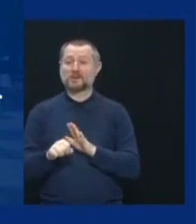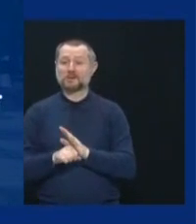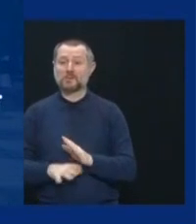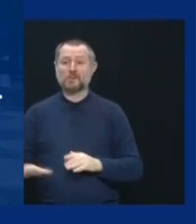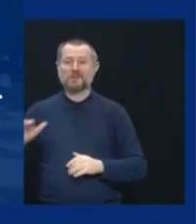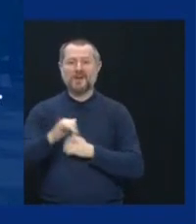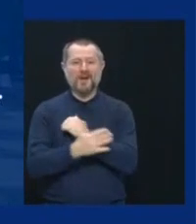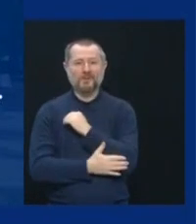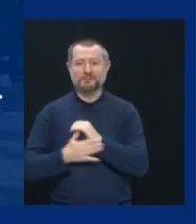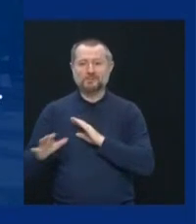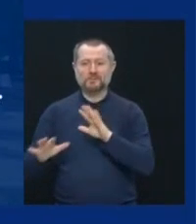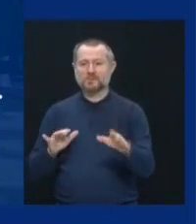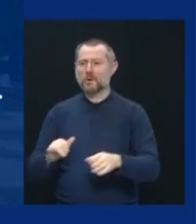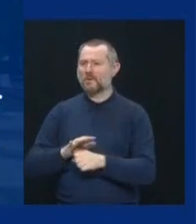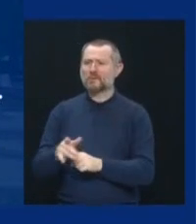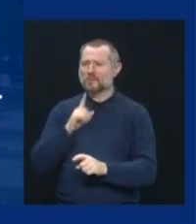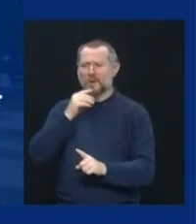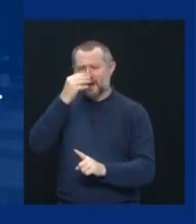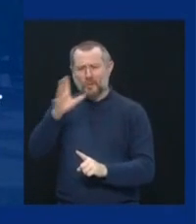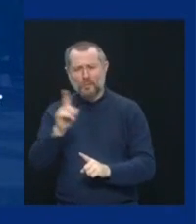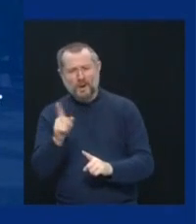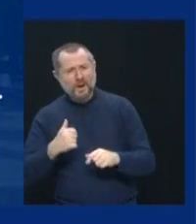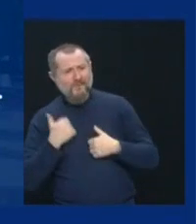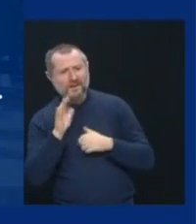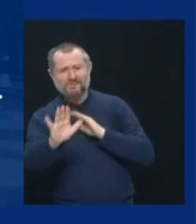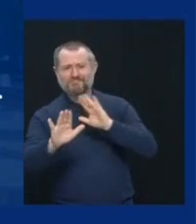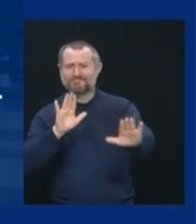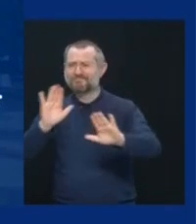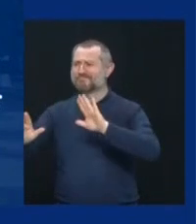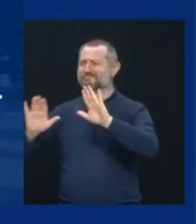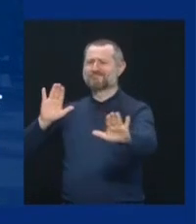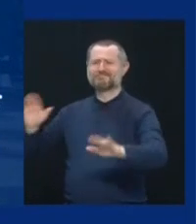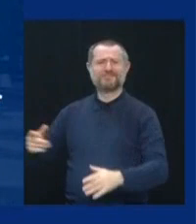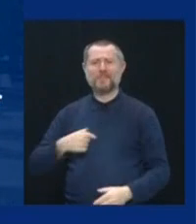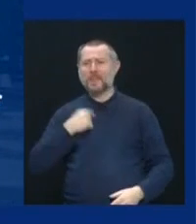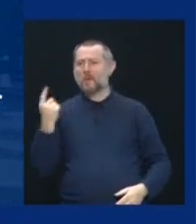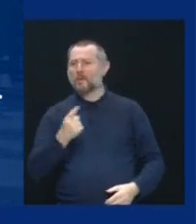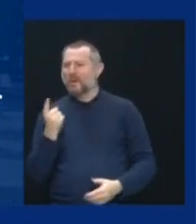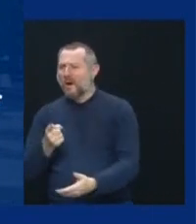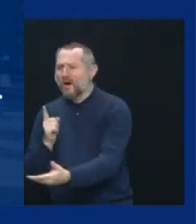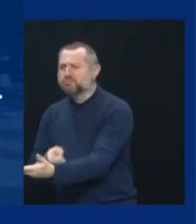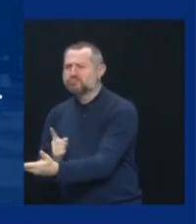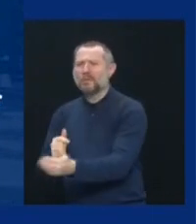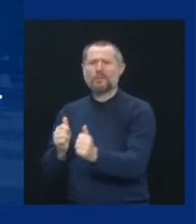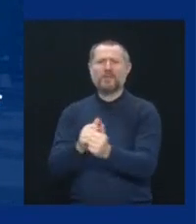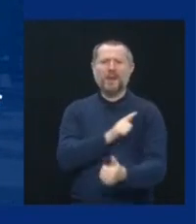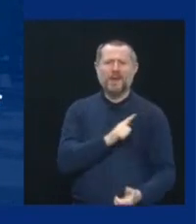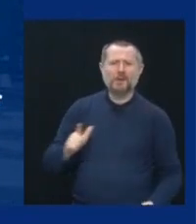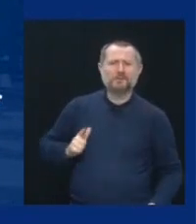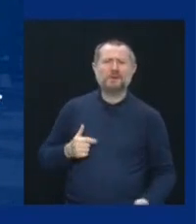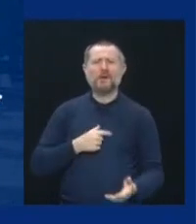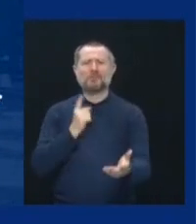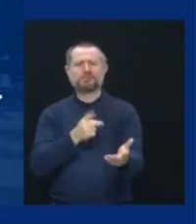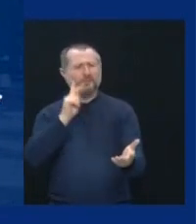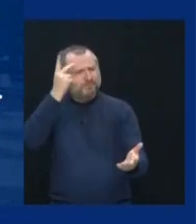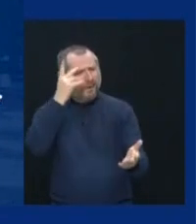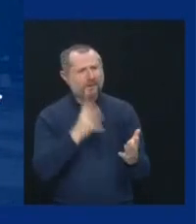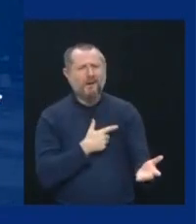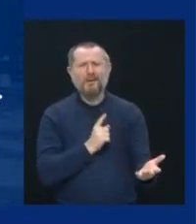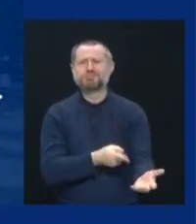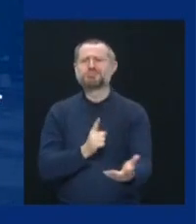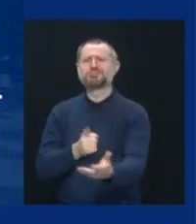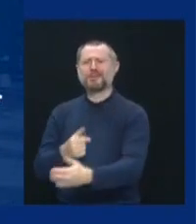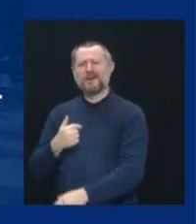county boundaries. We've learned that. I've always consulted with the legislature. I consult with other politicians. I have no